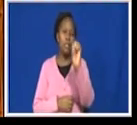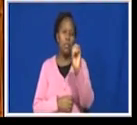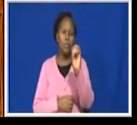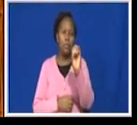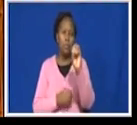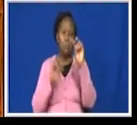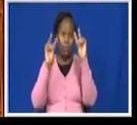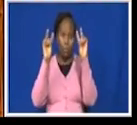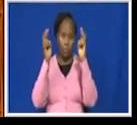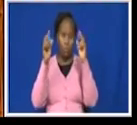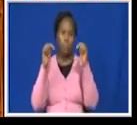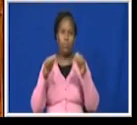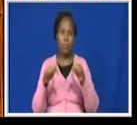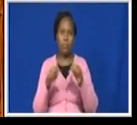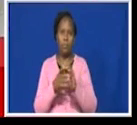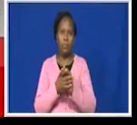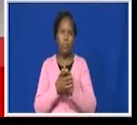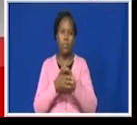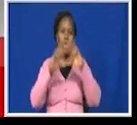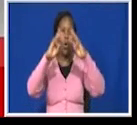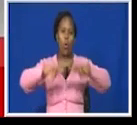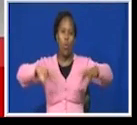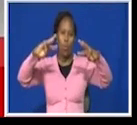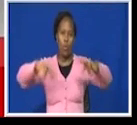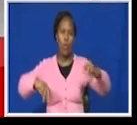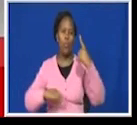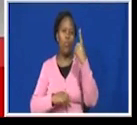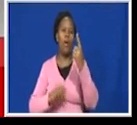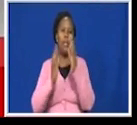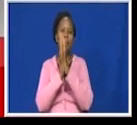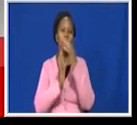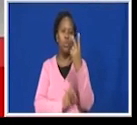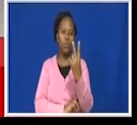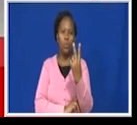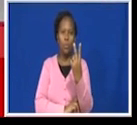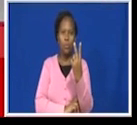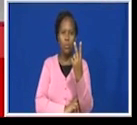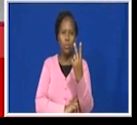The topic today is Wave 1 and 2.